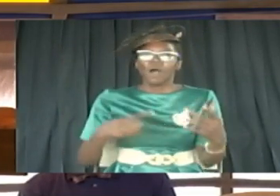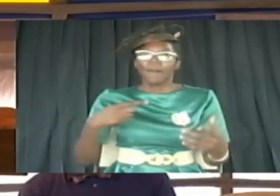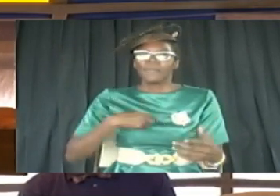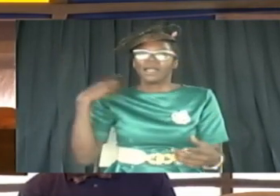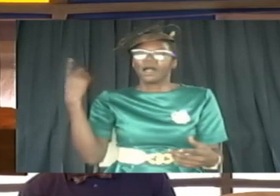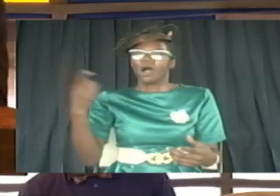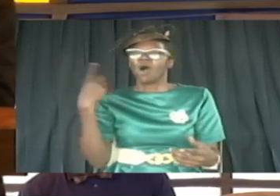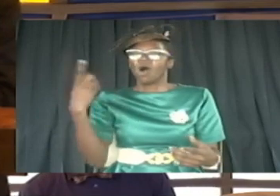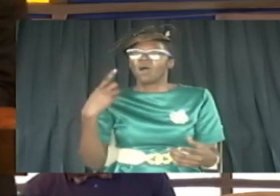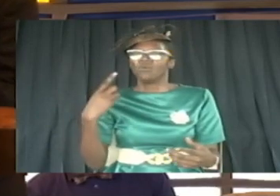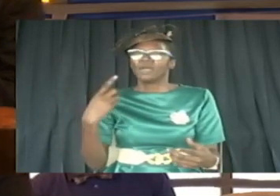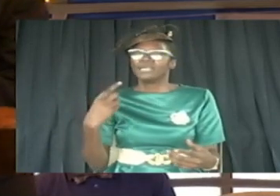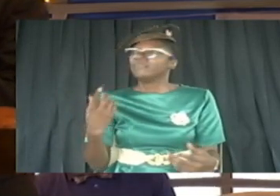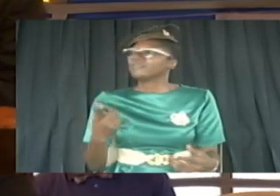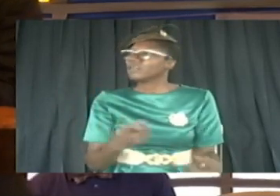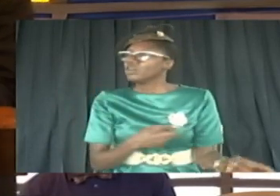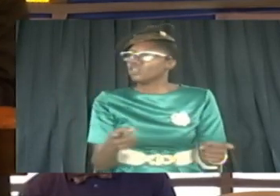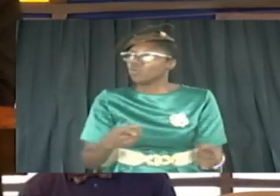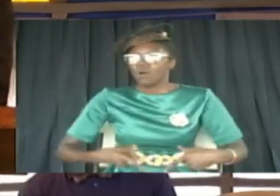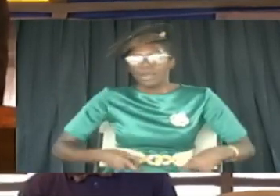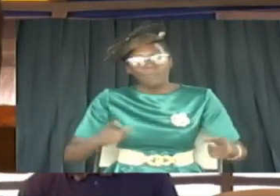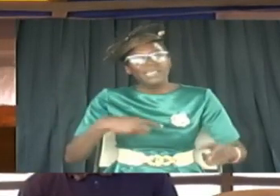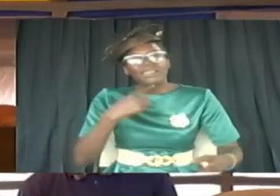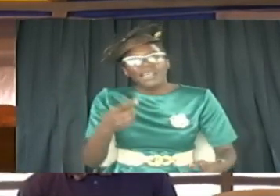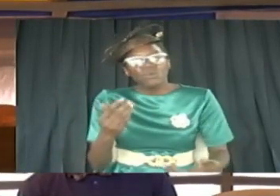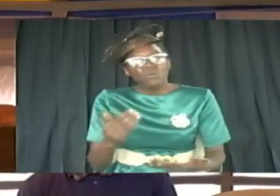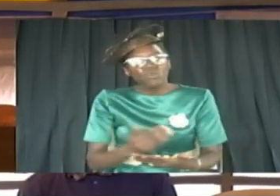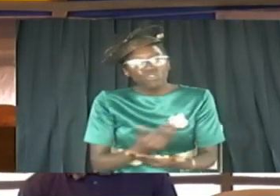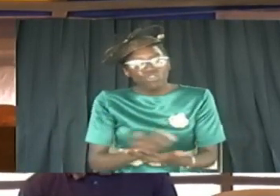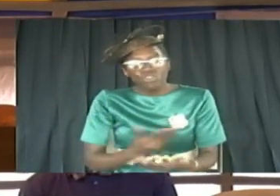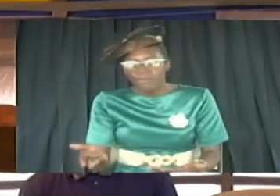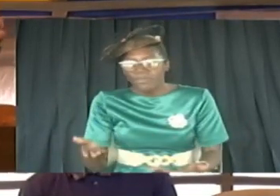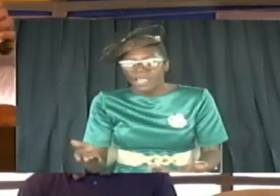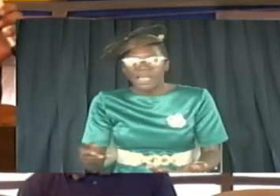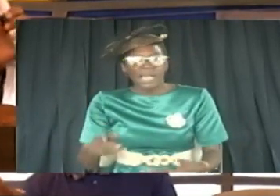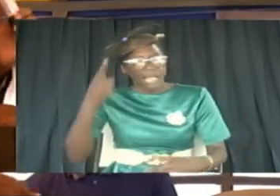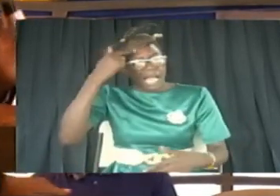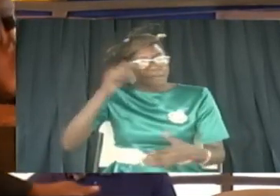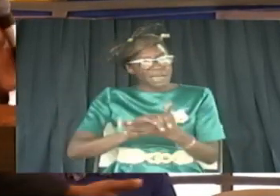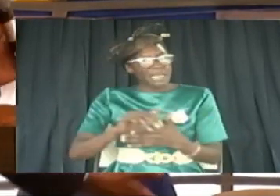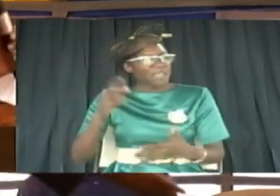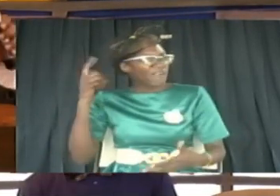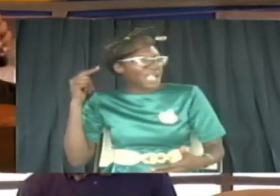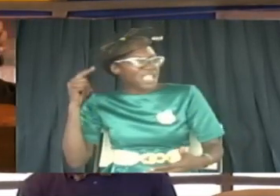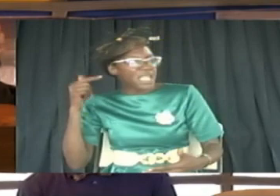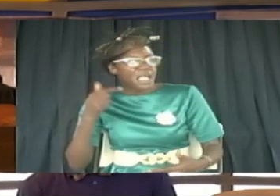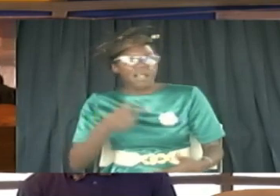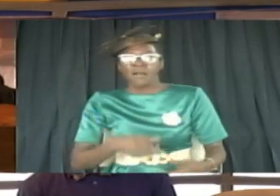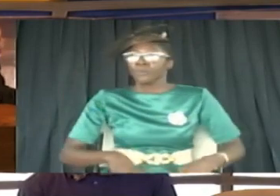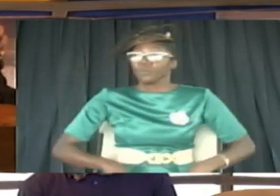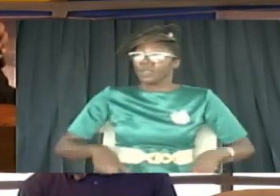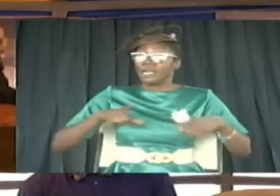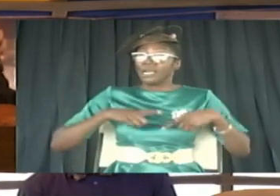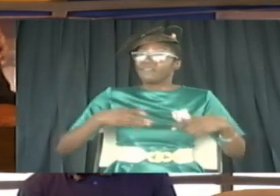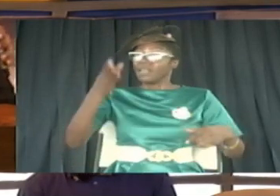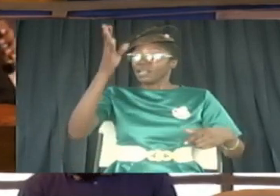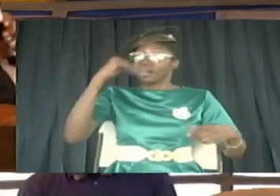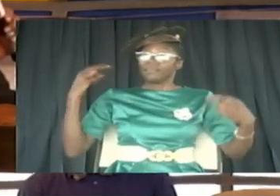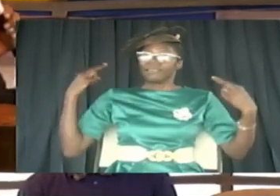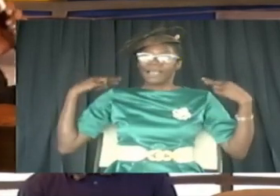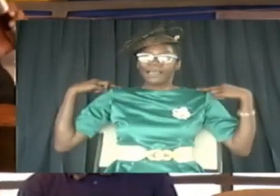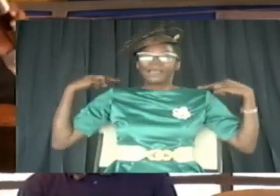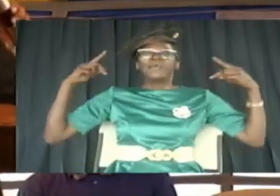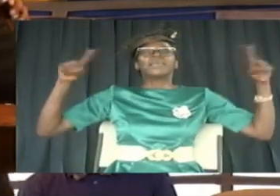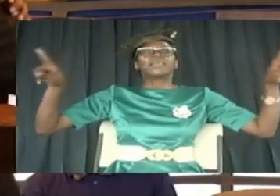you something. I hear the living God saying, Gabriel, come here. I want you to take this package. And